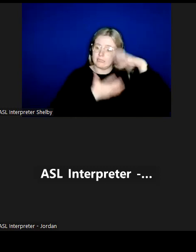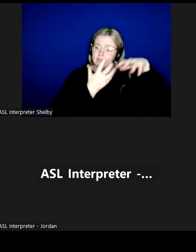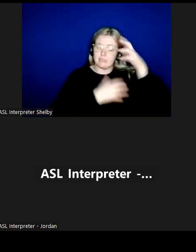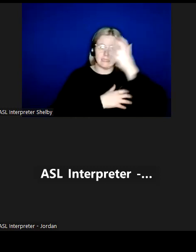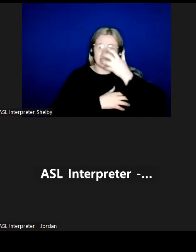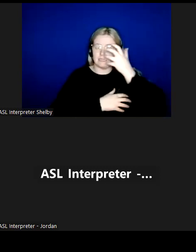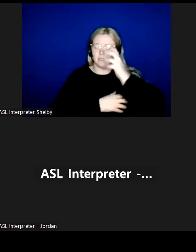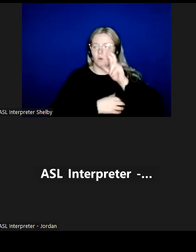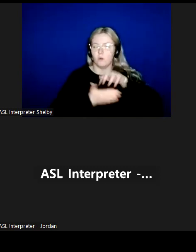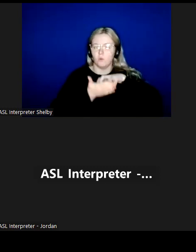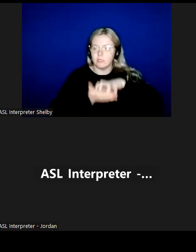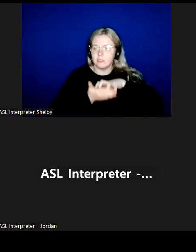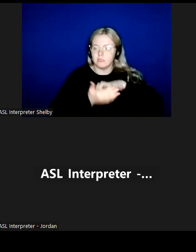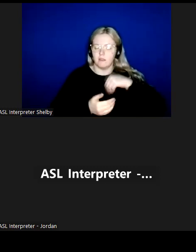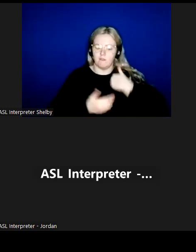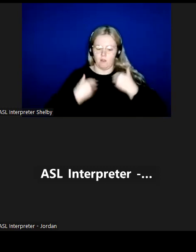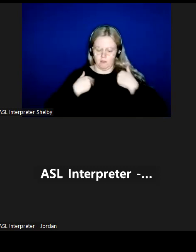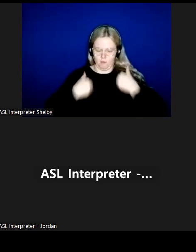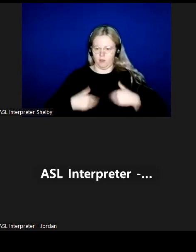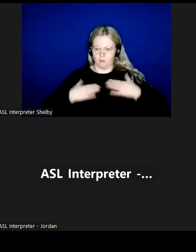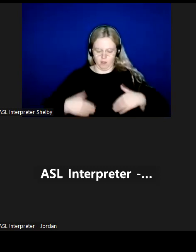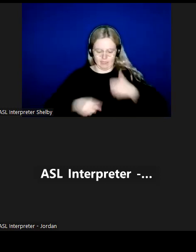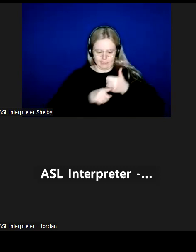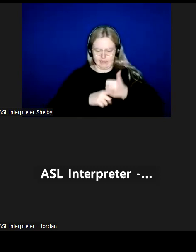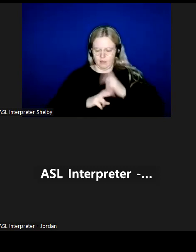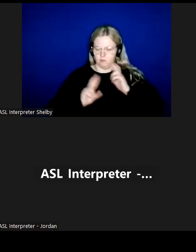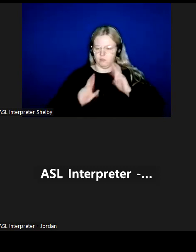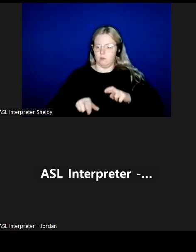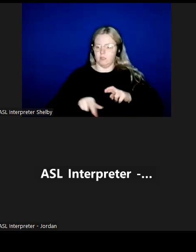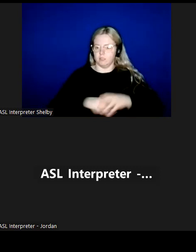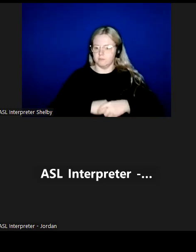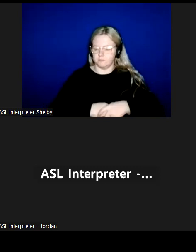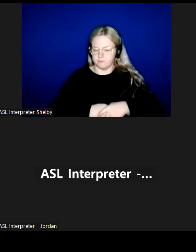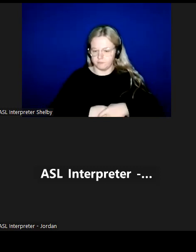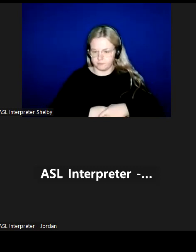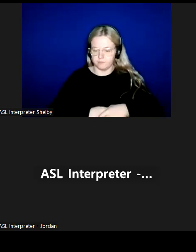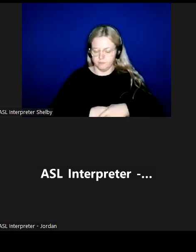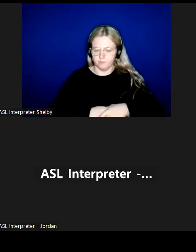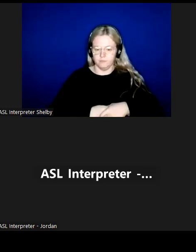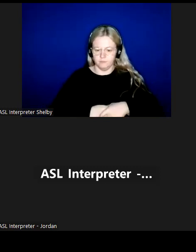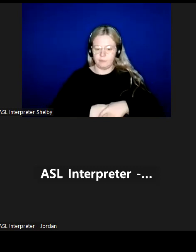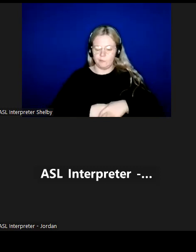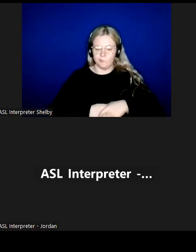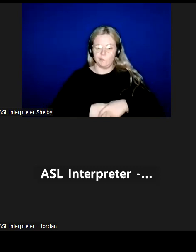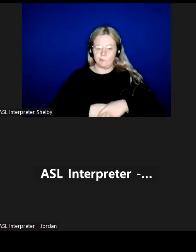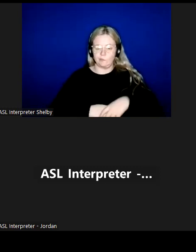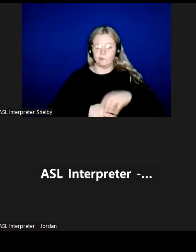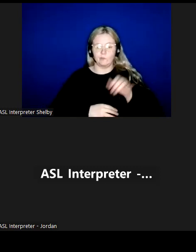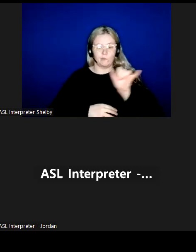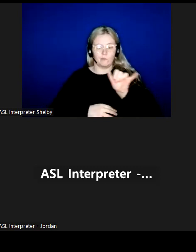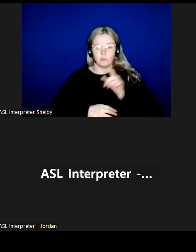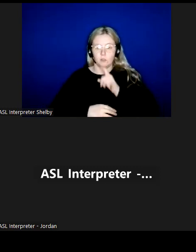their body is going through a physical reaction. And along with that, it's really common for people